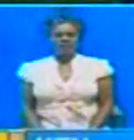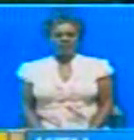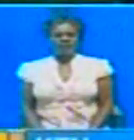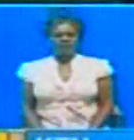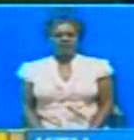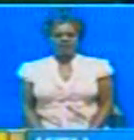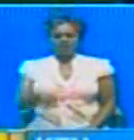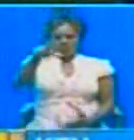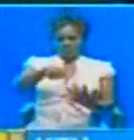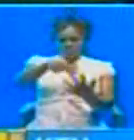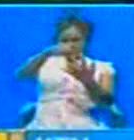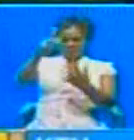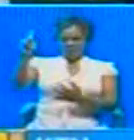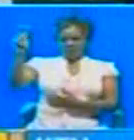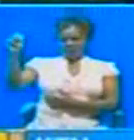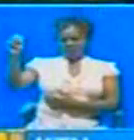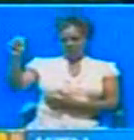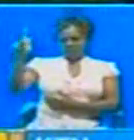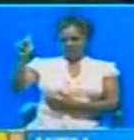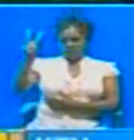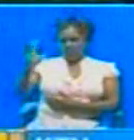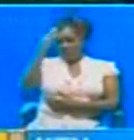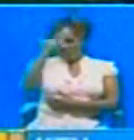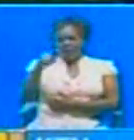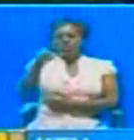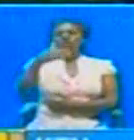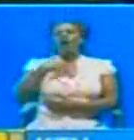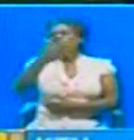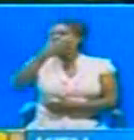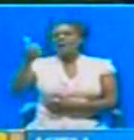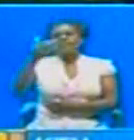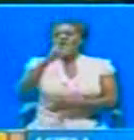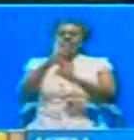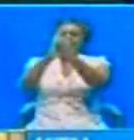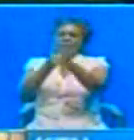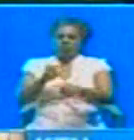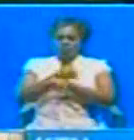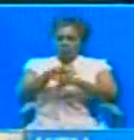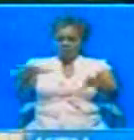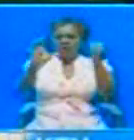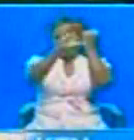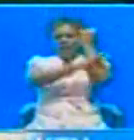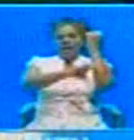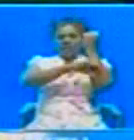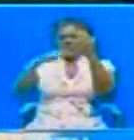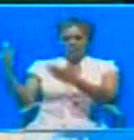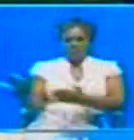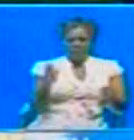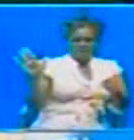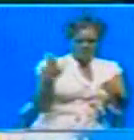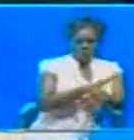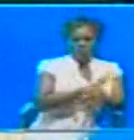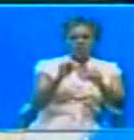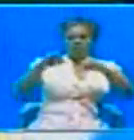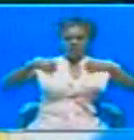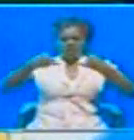You have chosen KTN as your best TV station. This is because you have the best of reporters deployed all over the country to bring you comprehensive news